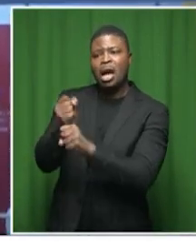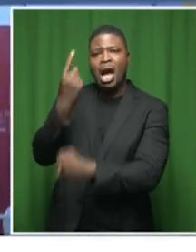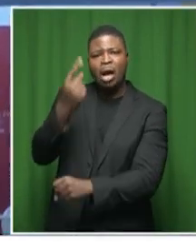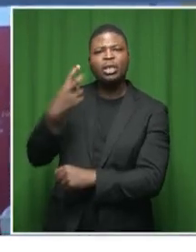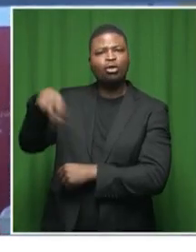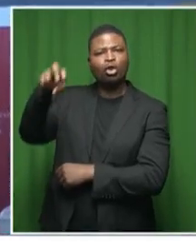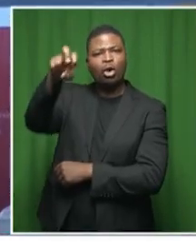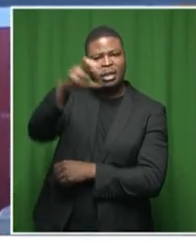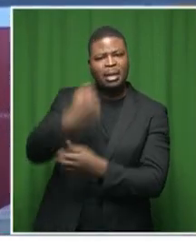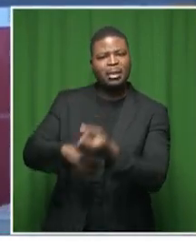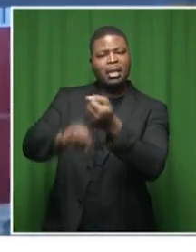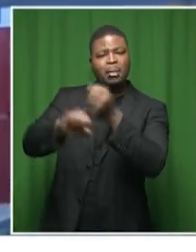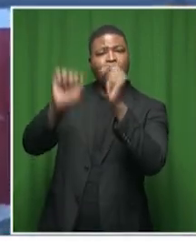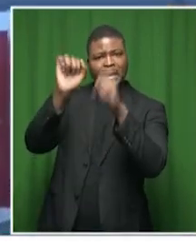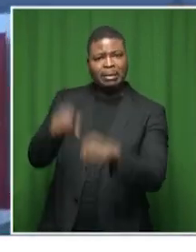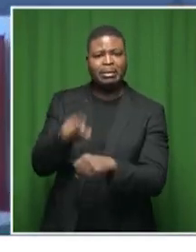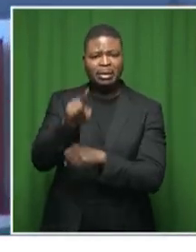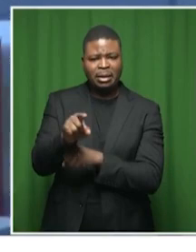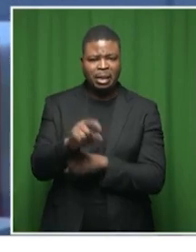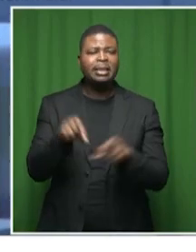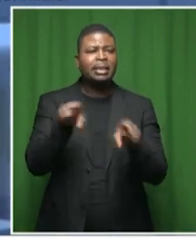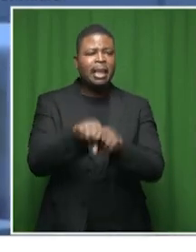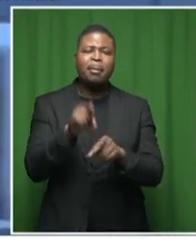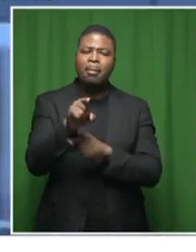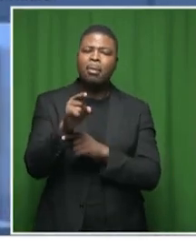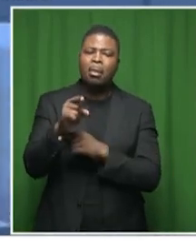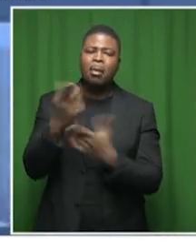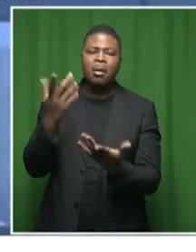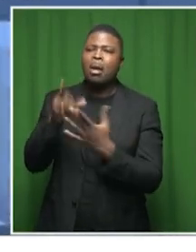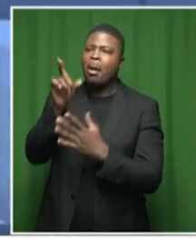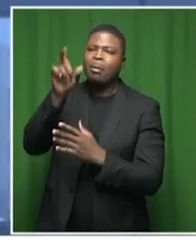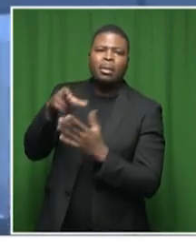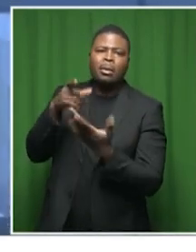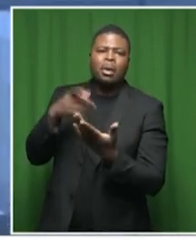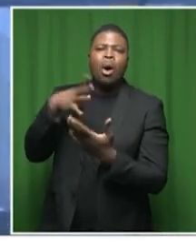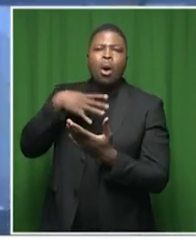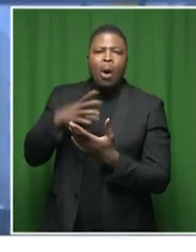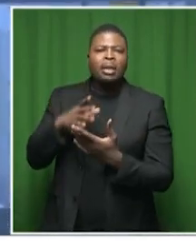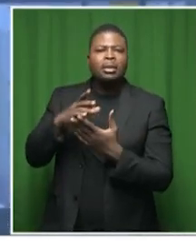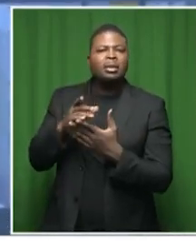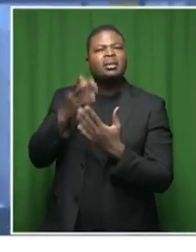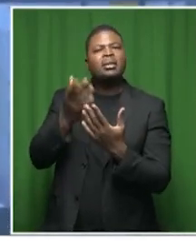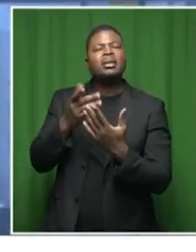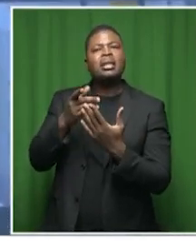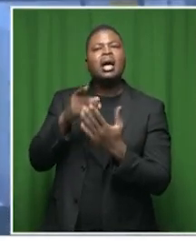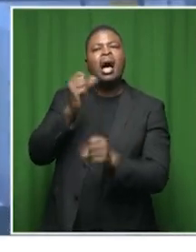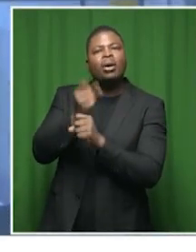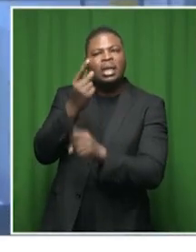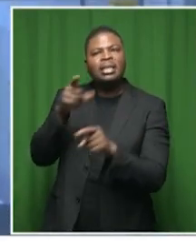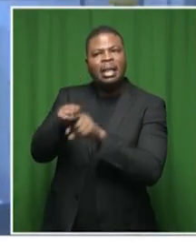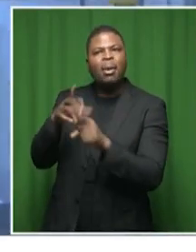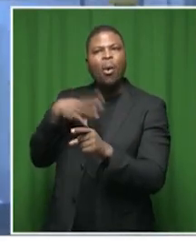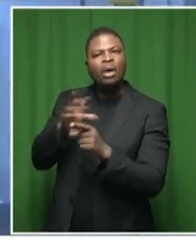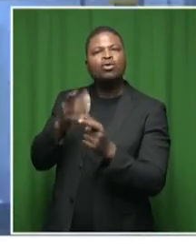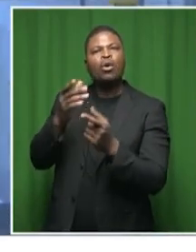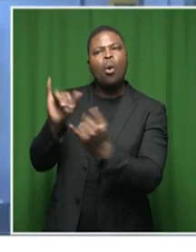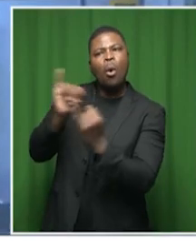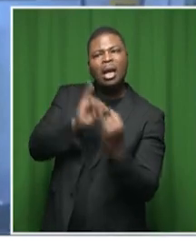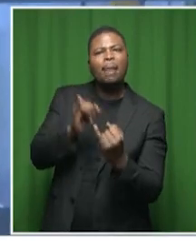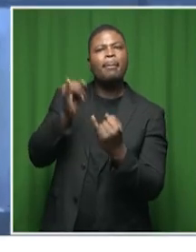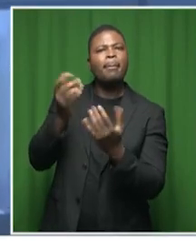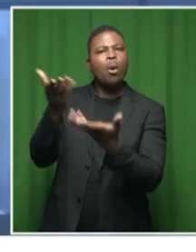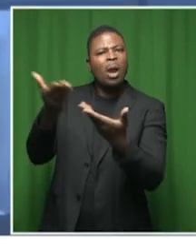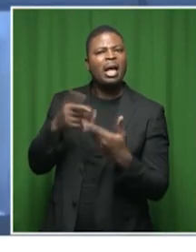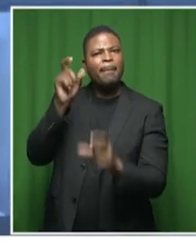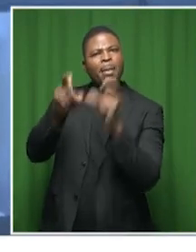day is why I suppose the province would want to bid to have something like this here, is to attract more and more people to come in and see that Gauteng isn't